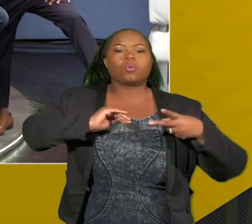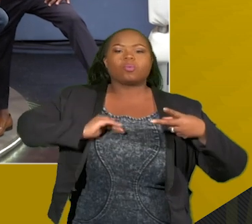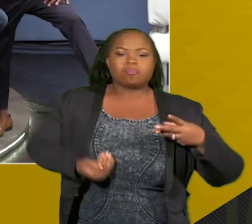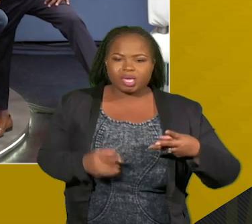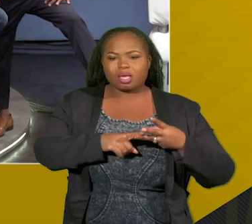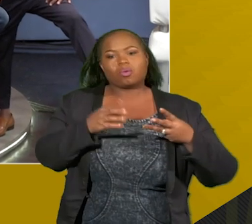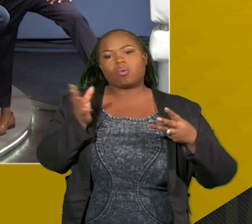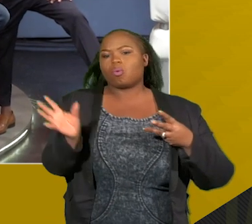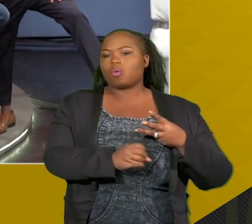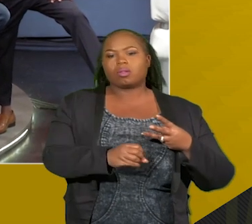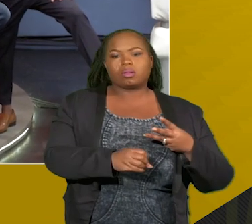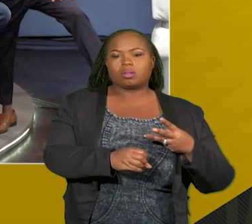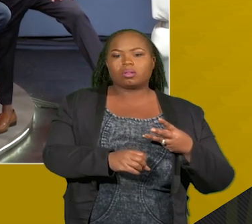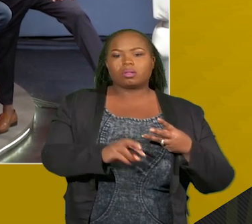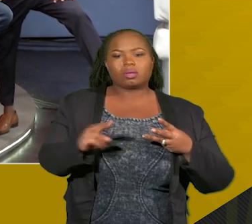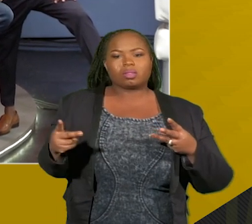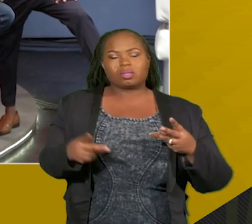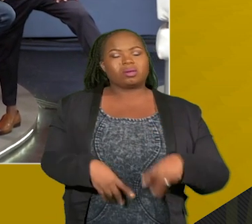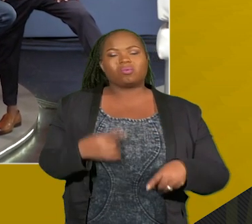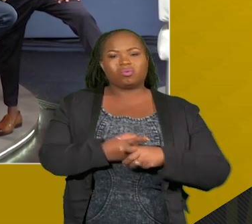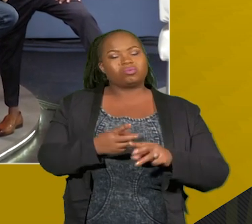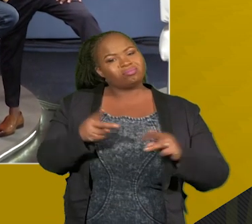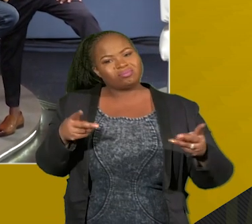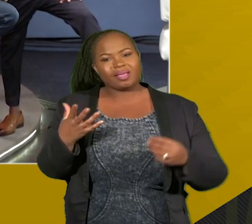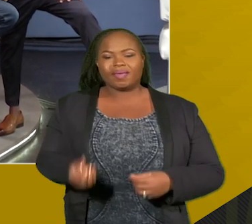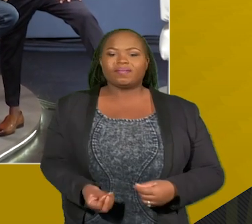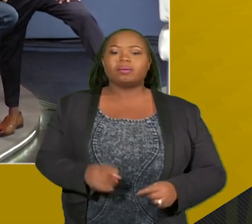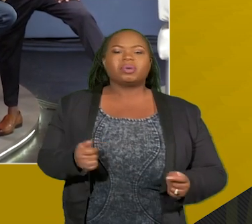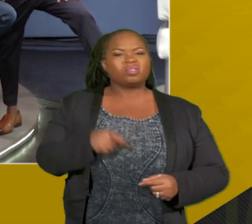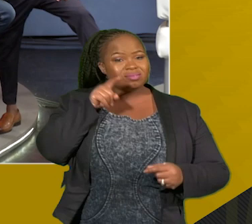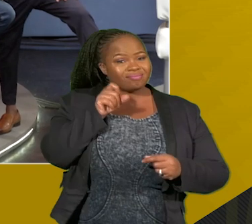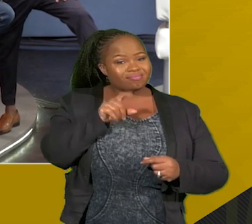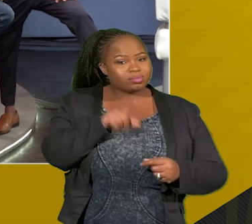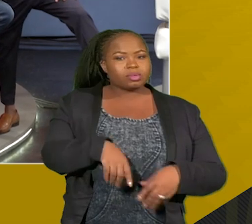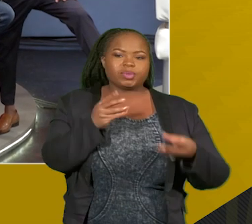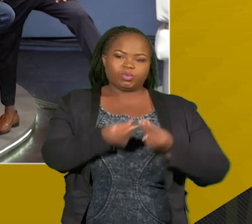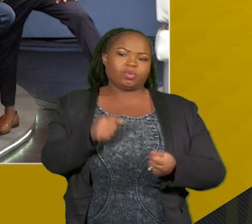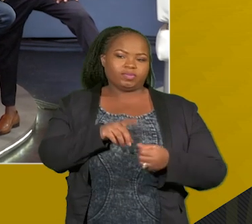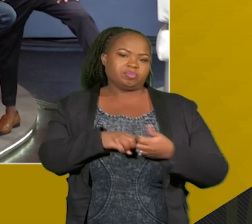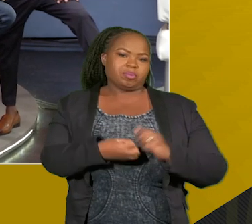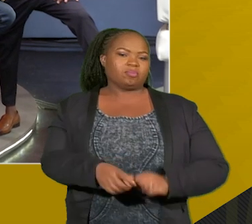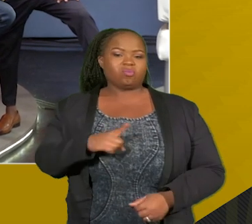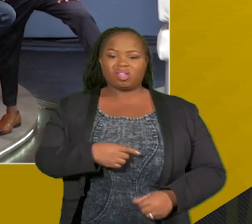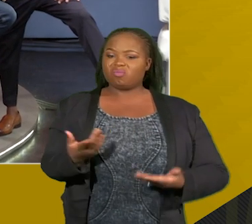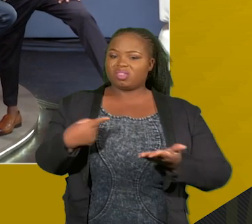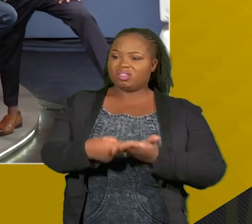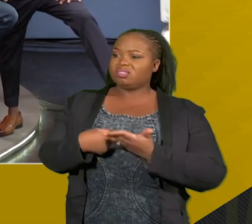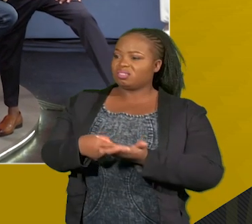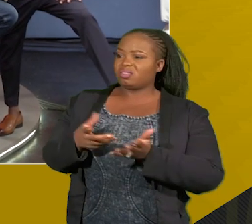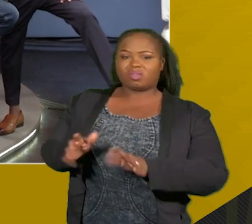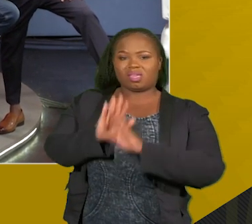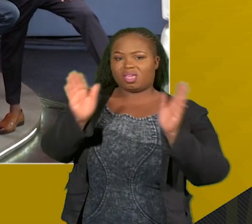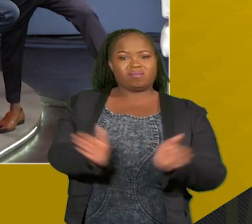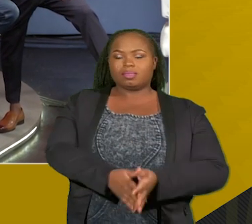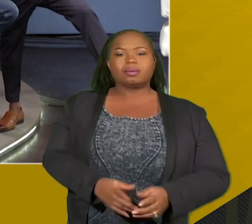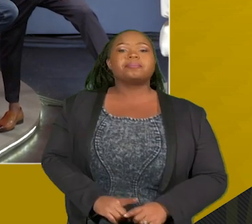and all other sexualities that we have. So until we deal with that, mm. We can come here and debate and say everything